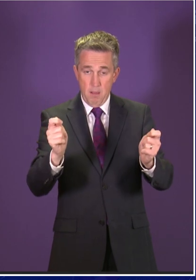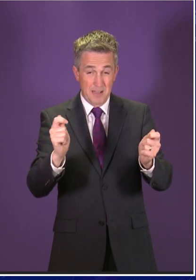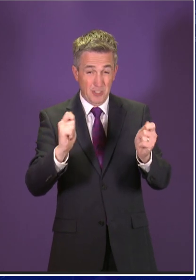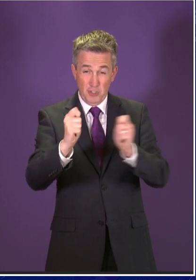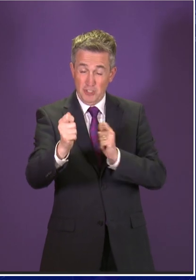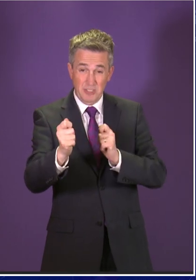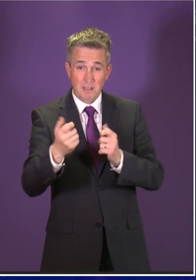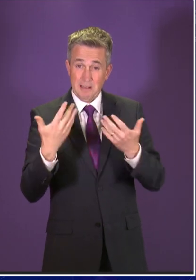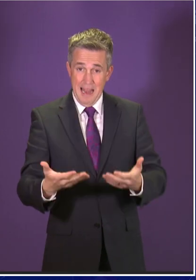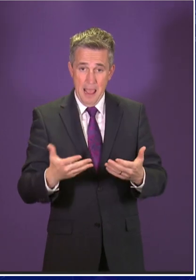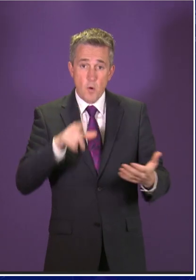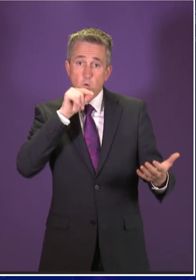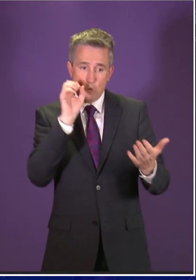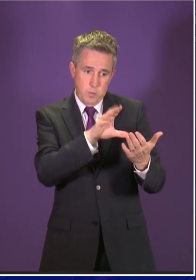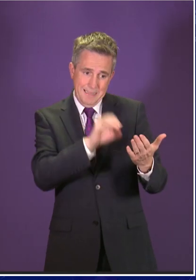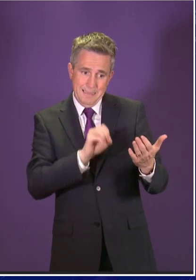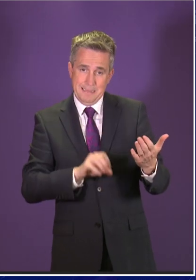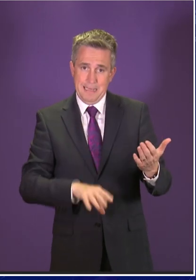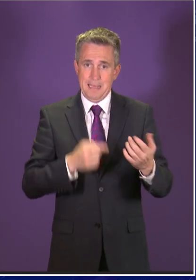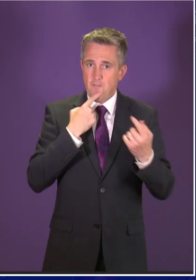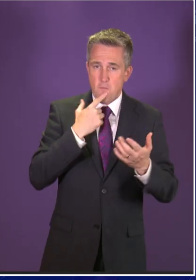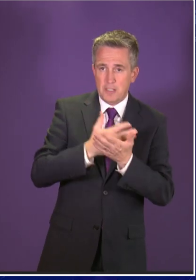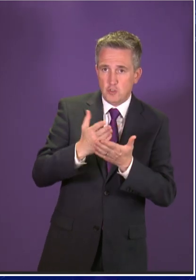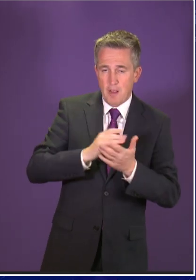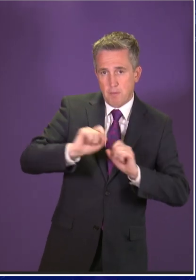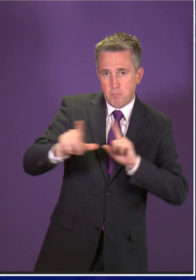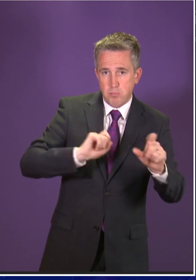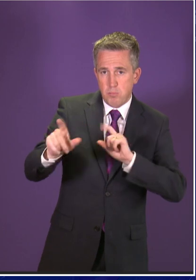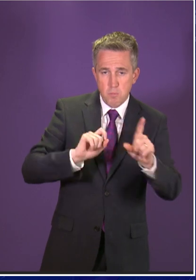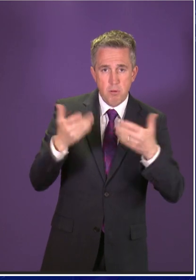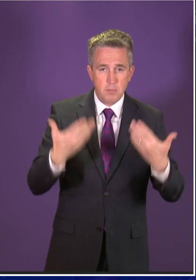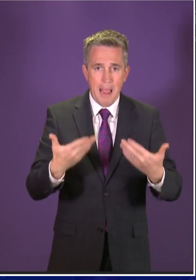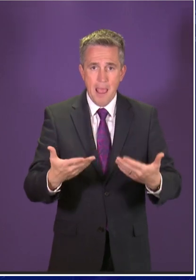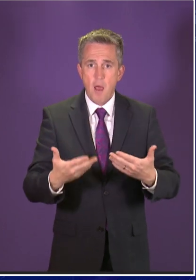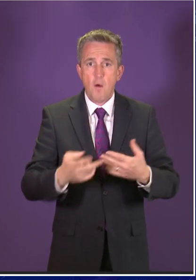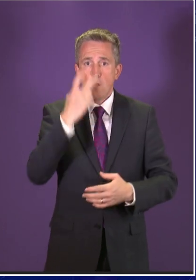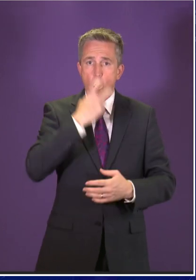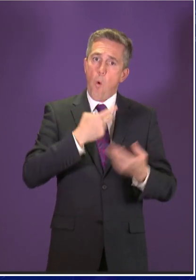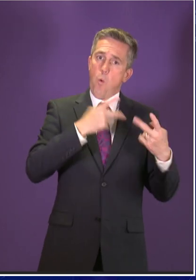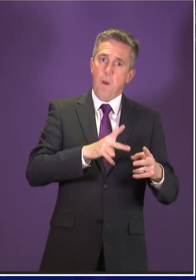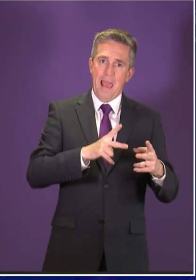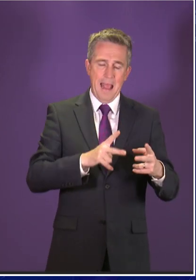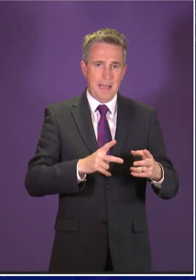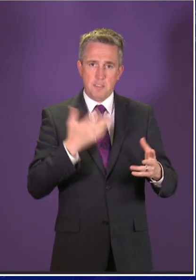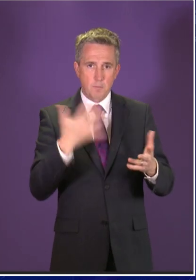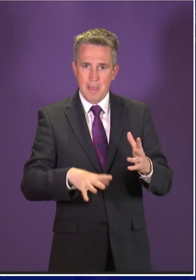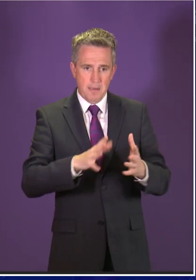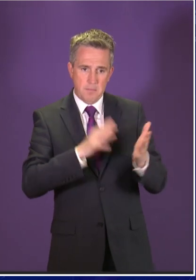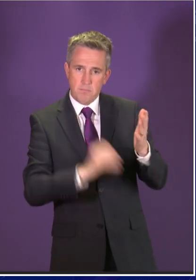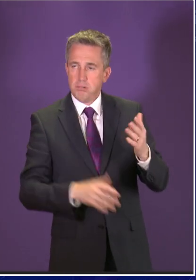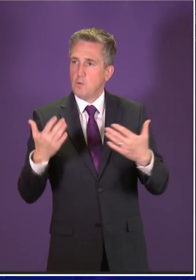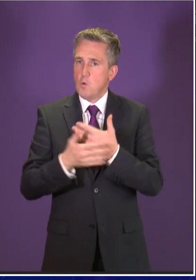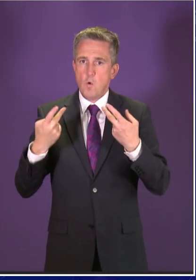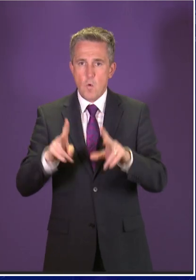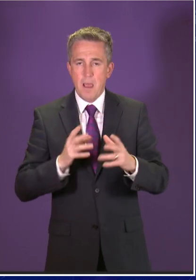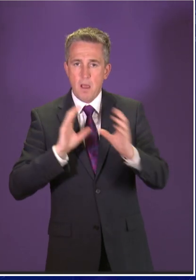massive distribution of people tweeting and putting their ideas out there, and this massive concentration, and the traditional structures are being just torn apart by that.